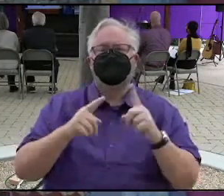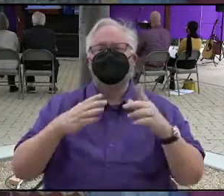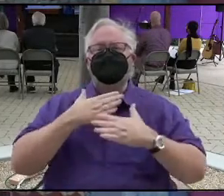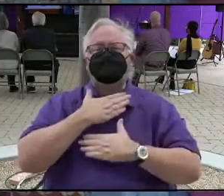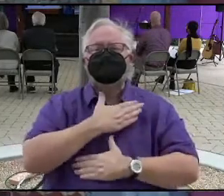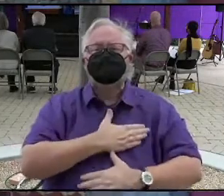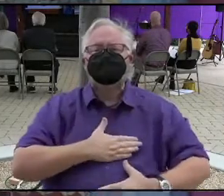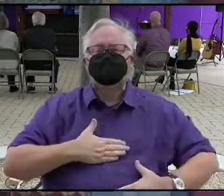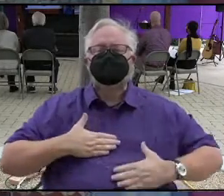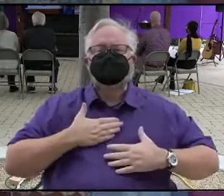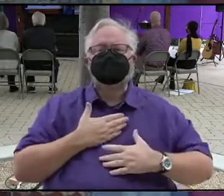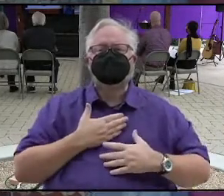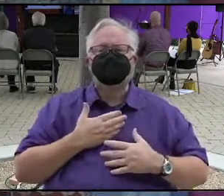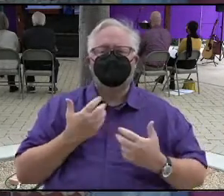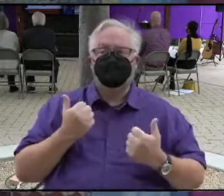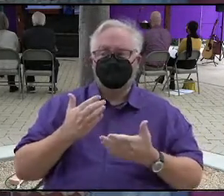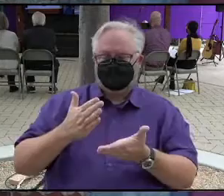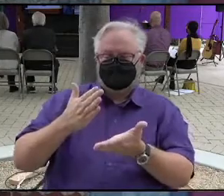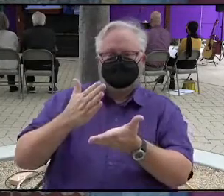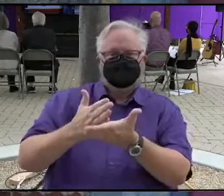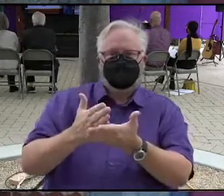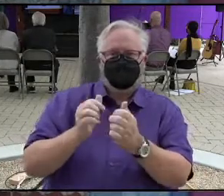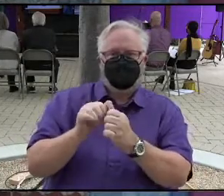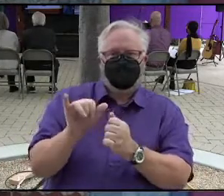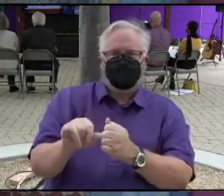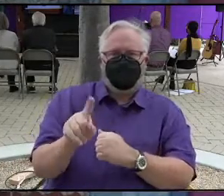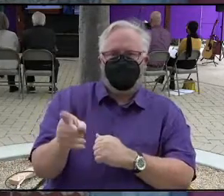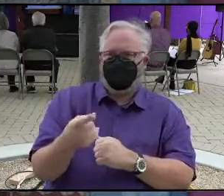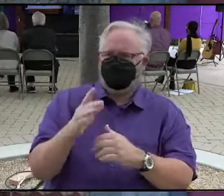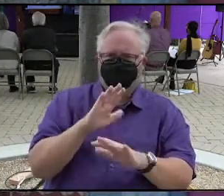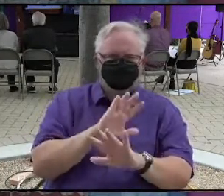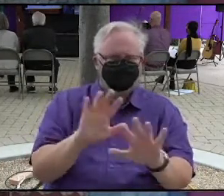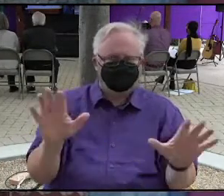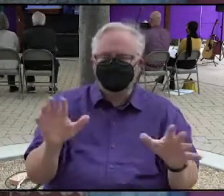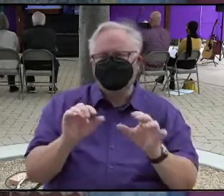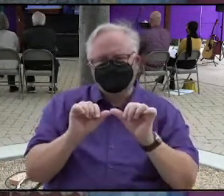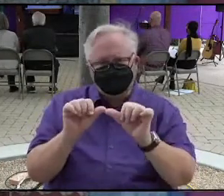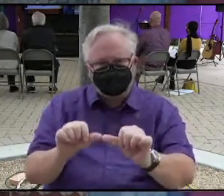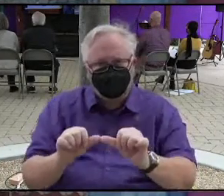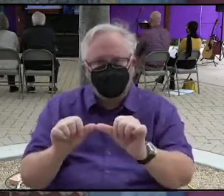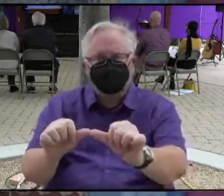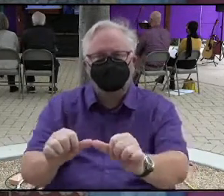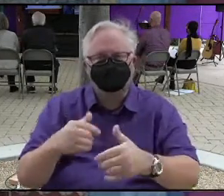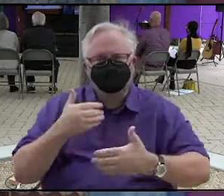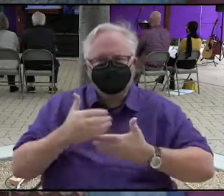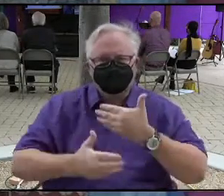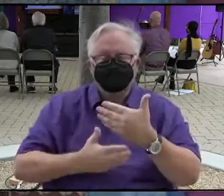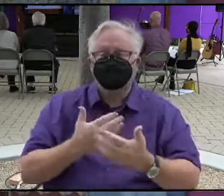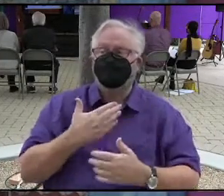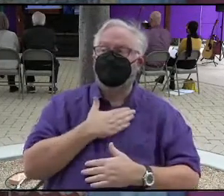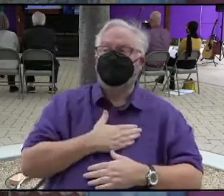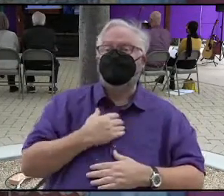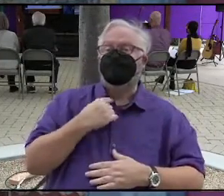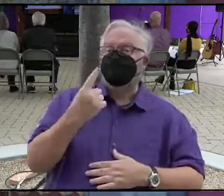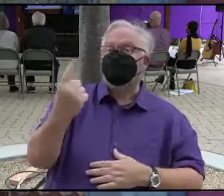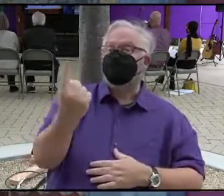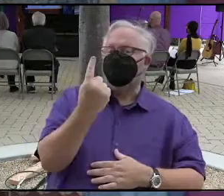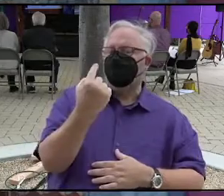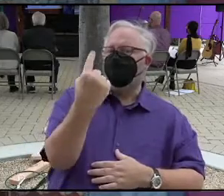please, let's keep going. Will you tell someone one of your stories today?